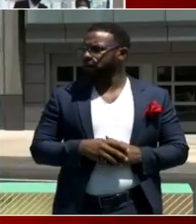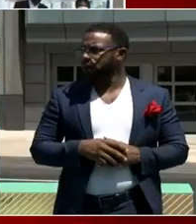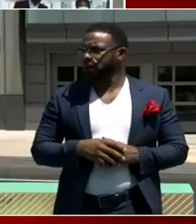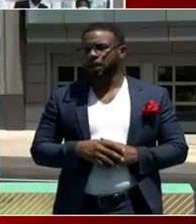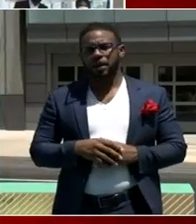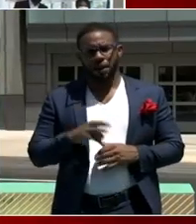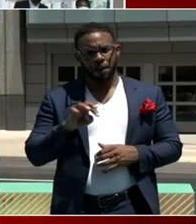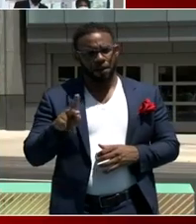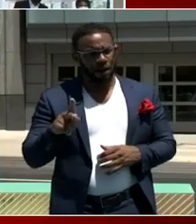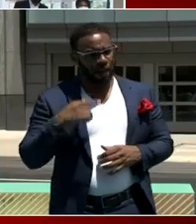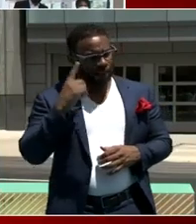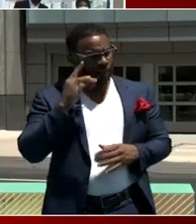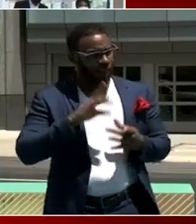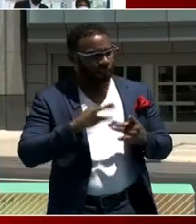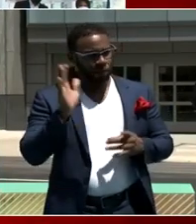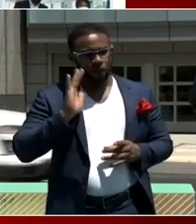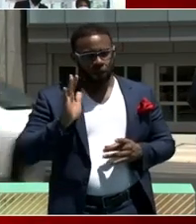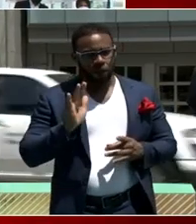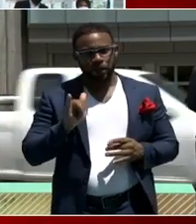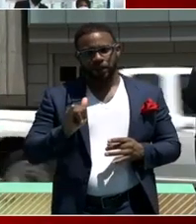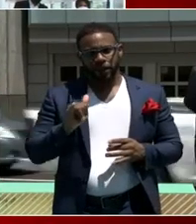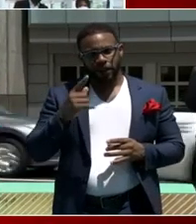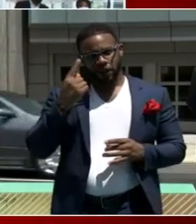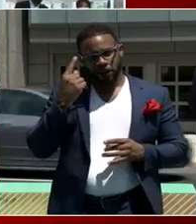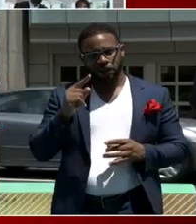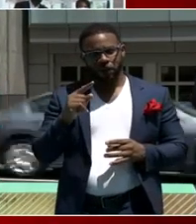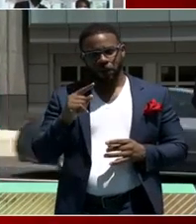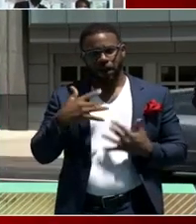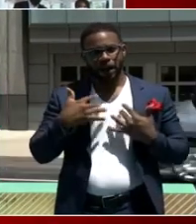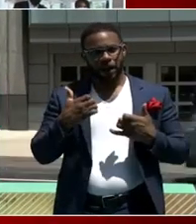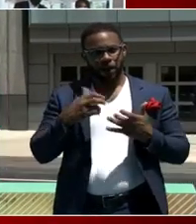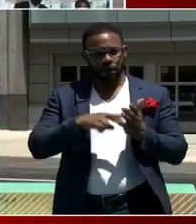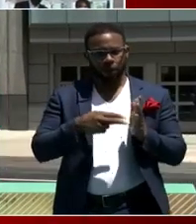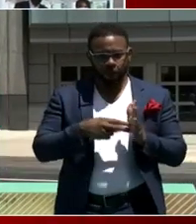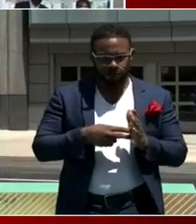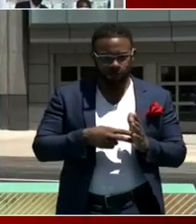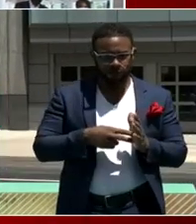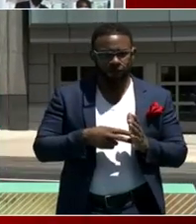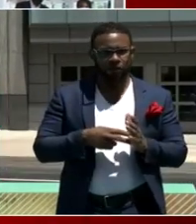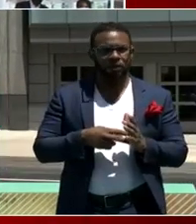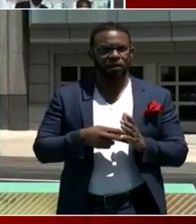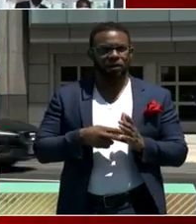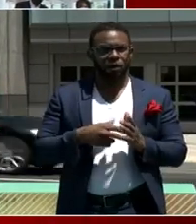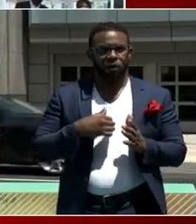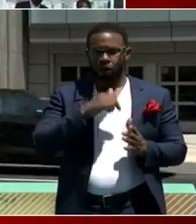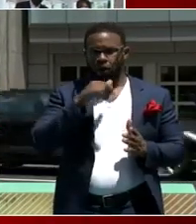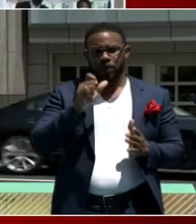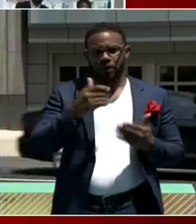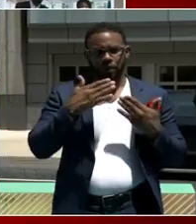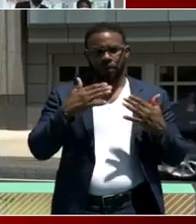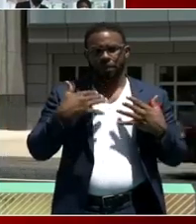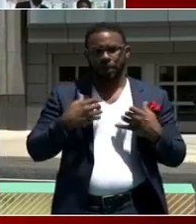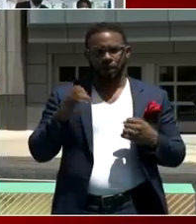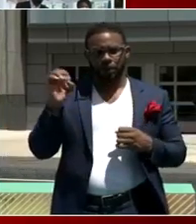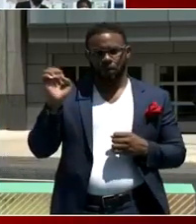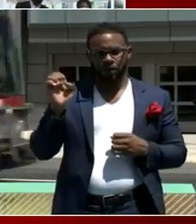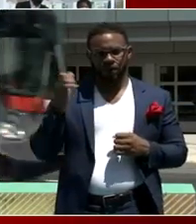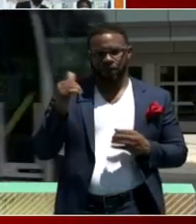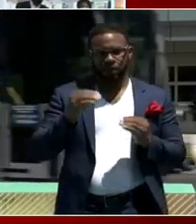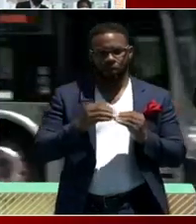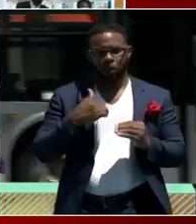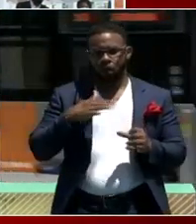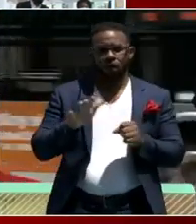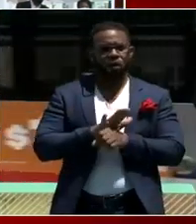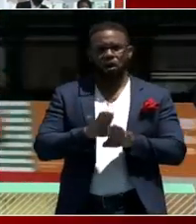Mark, I think I've said before that for health purposes, we don't need the public health emergency anymore.